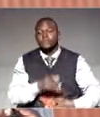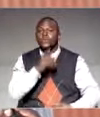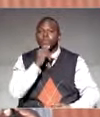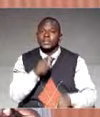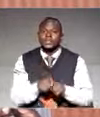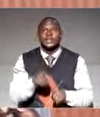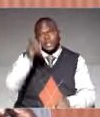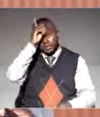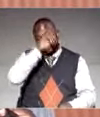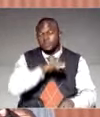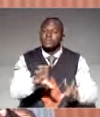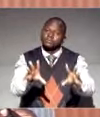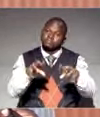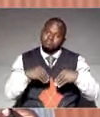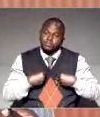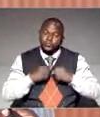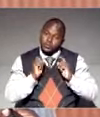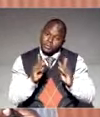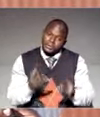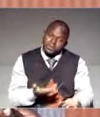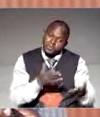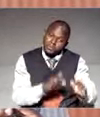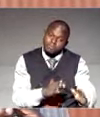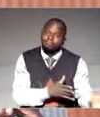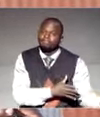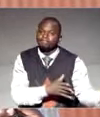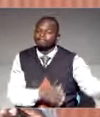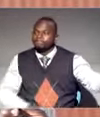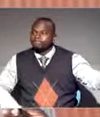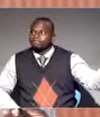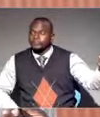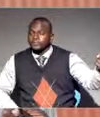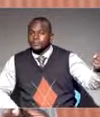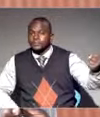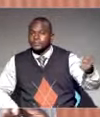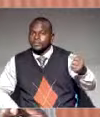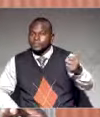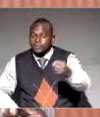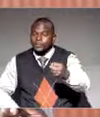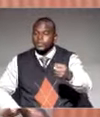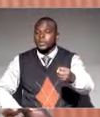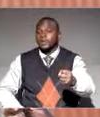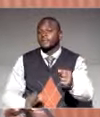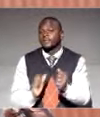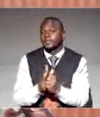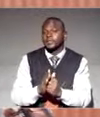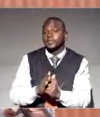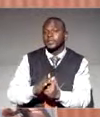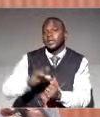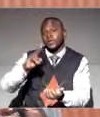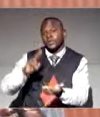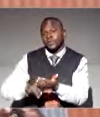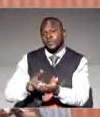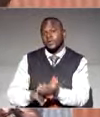Ssaabasajja bwe kibanga bw'osiimye kale kikolebwe. Ne bamuleeta ennaku z'omwezi zaali 15, omwezi gwali